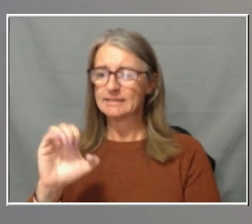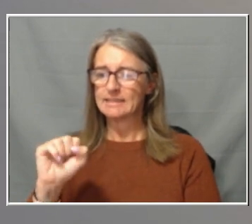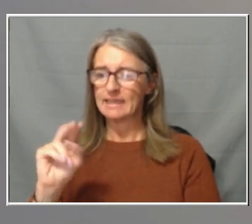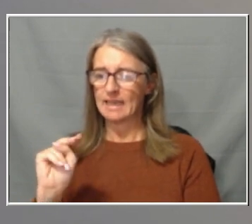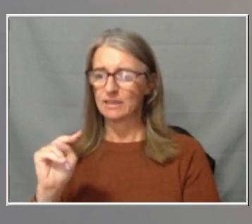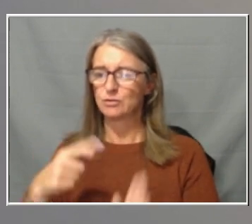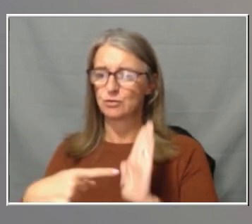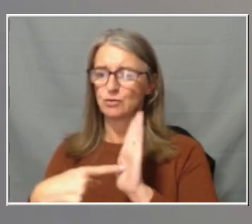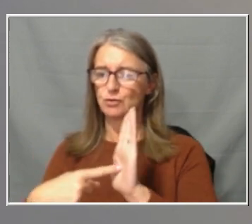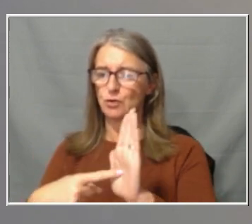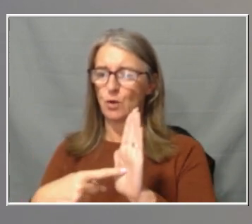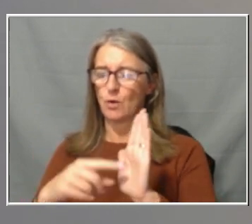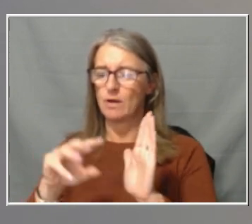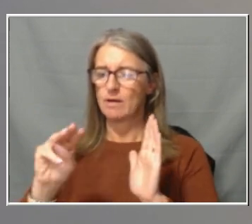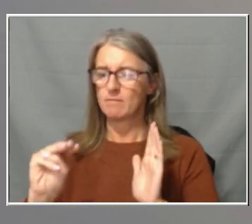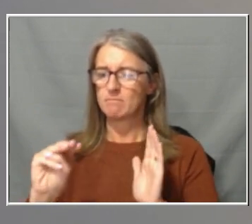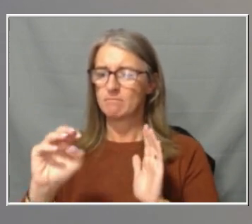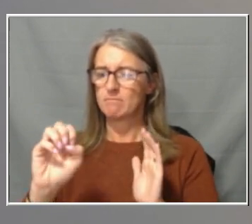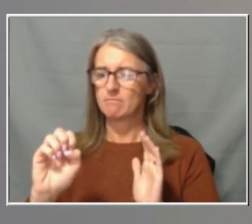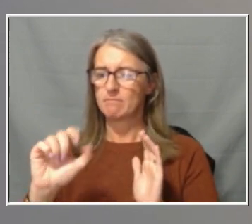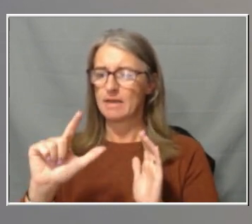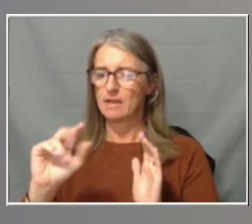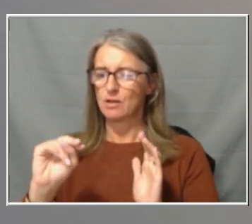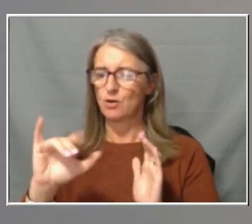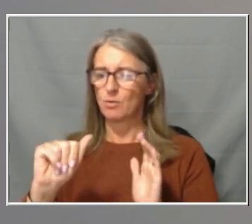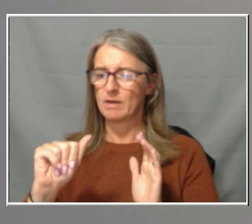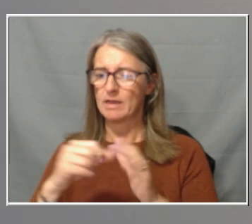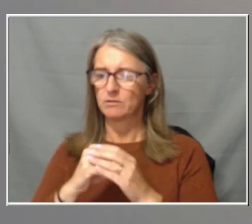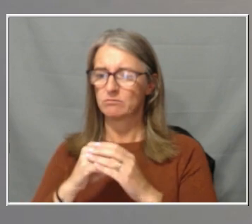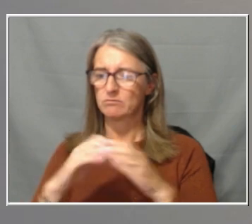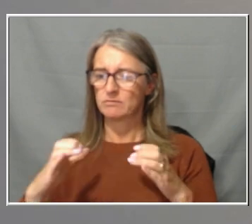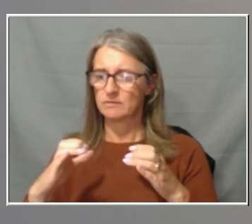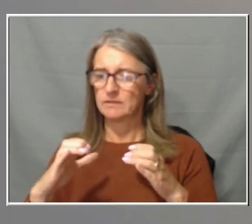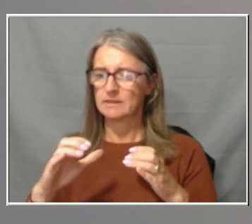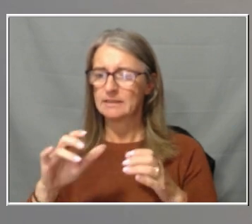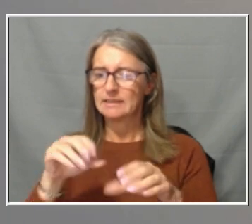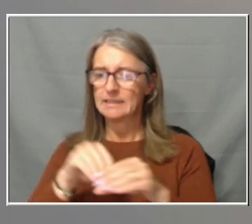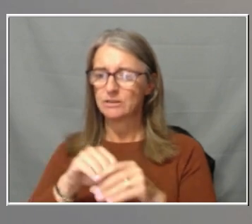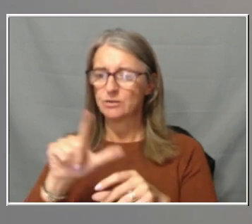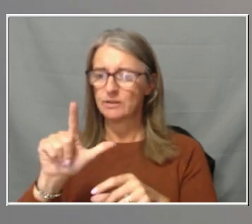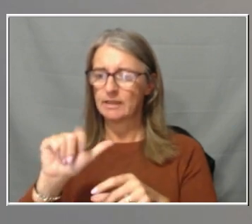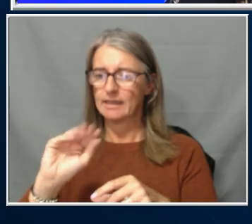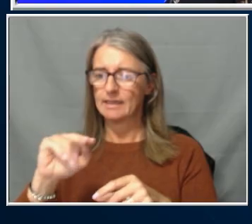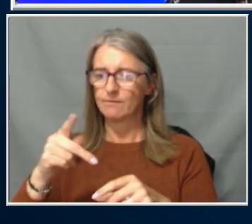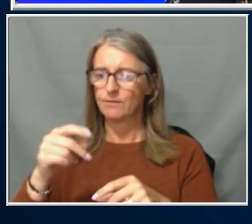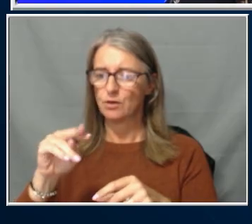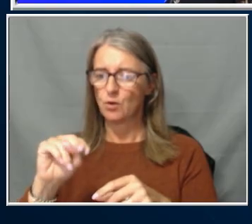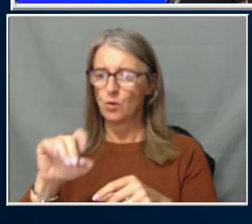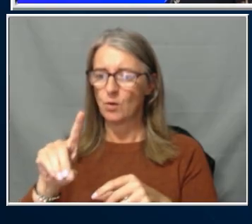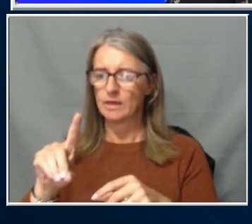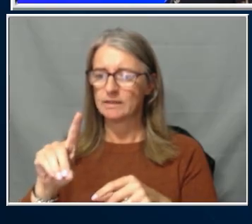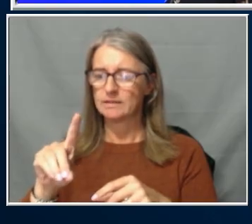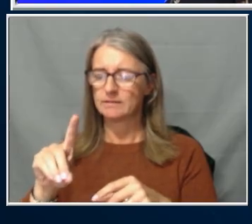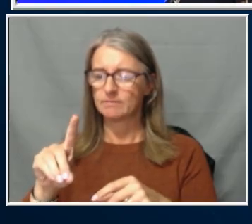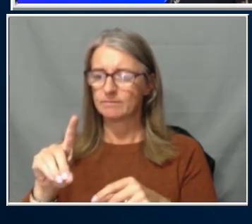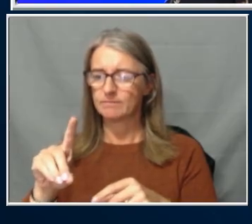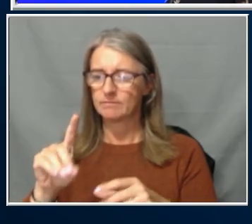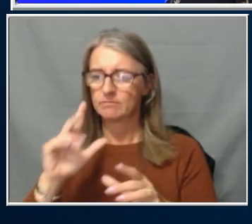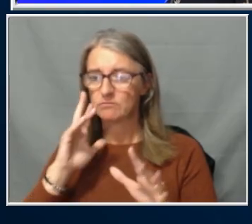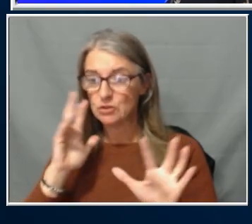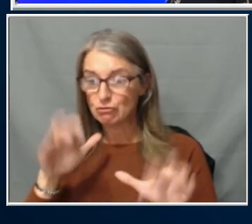the melanoma has moved or metastasized into my lymph nodes. That must have been a complete